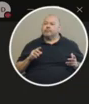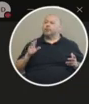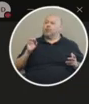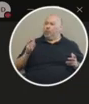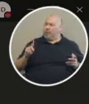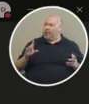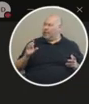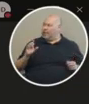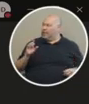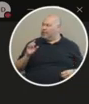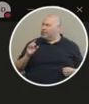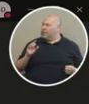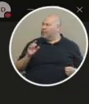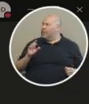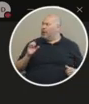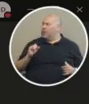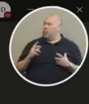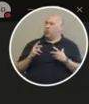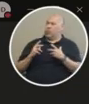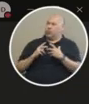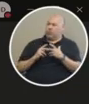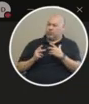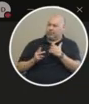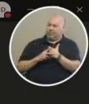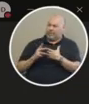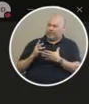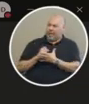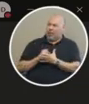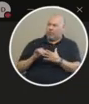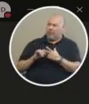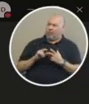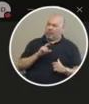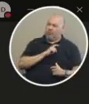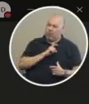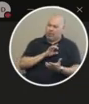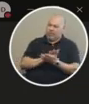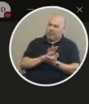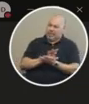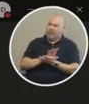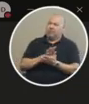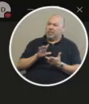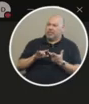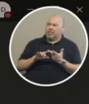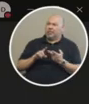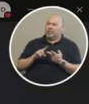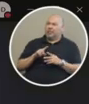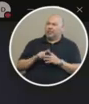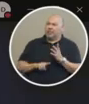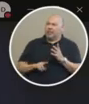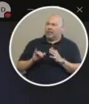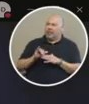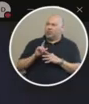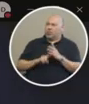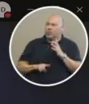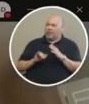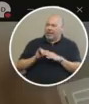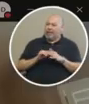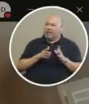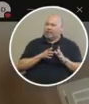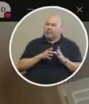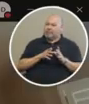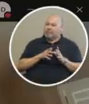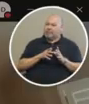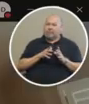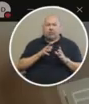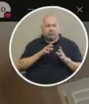Okay. Salaries. Those salaries, we also have a police academy that's currently in place. And so that's what that general fund